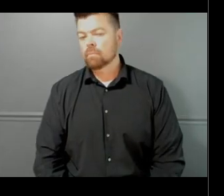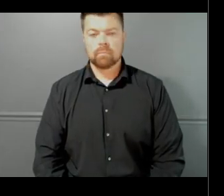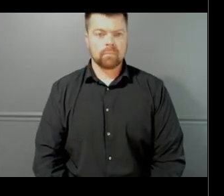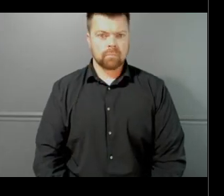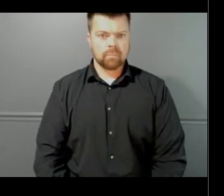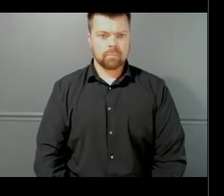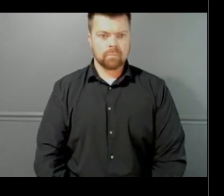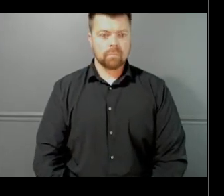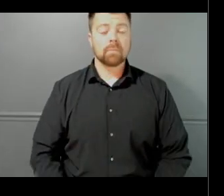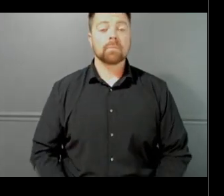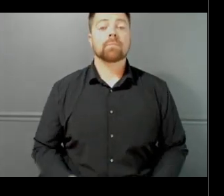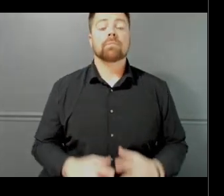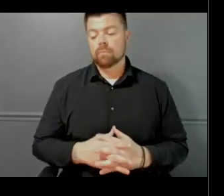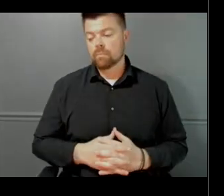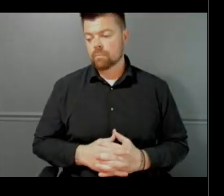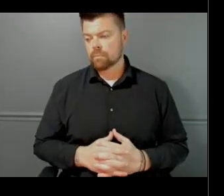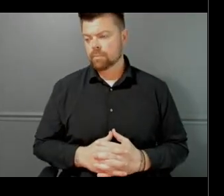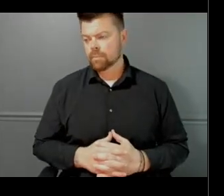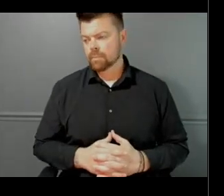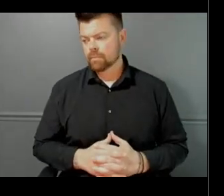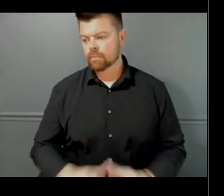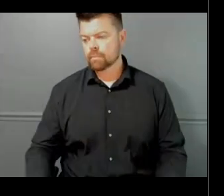All right, we'll give a few more moments for